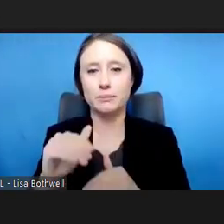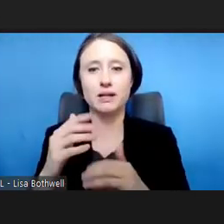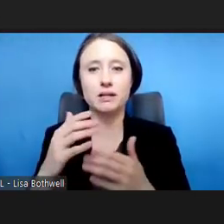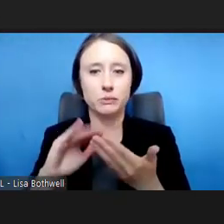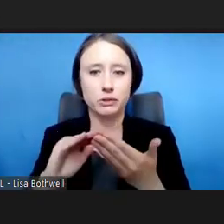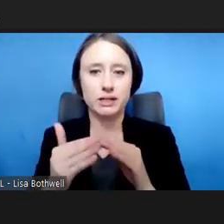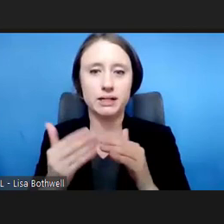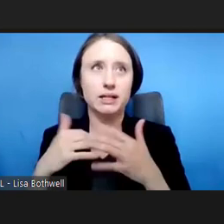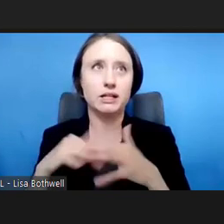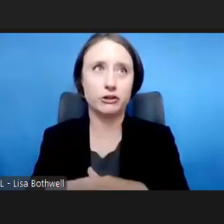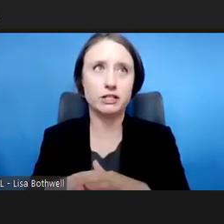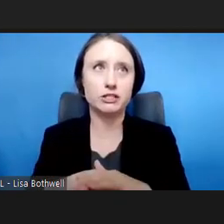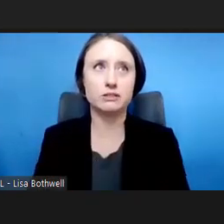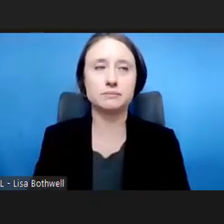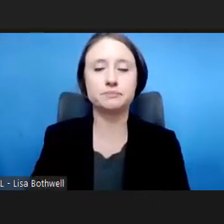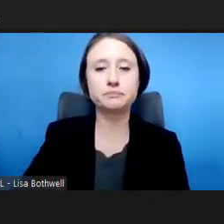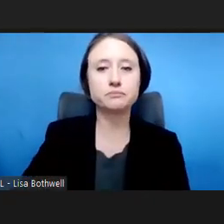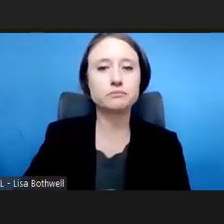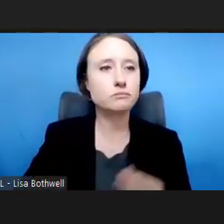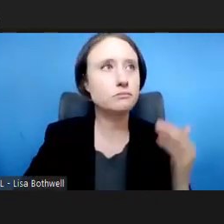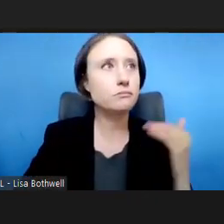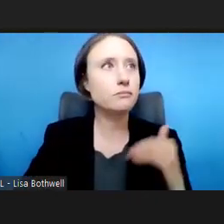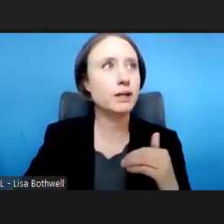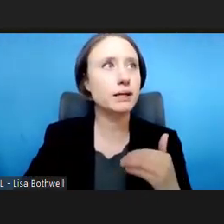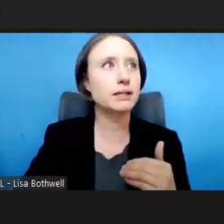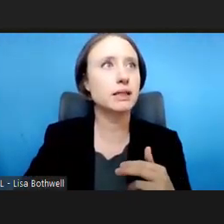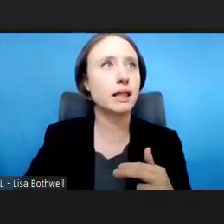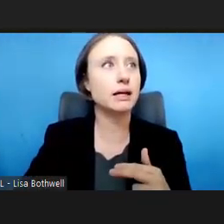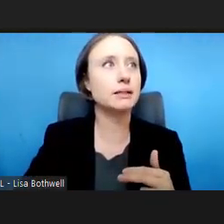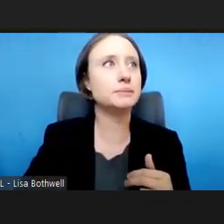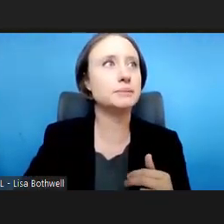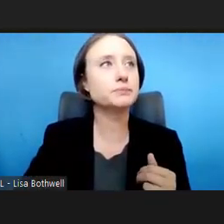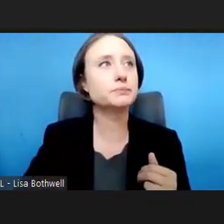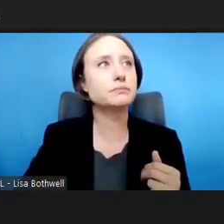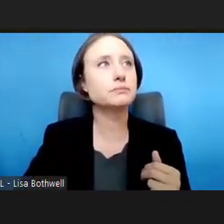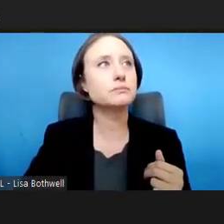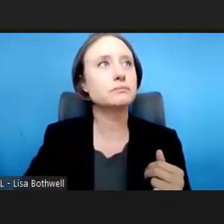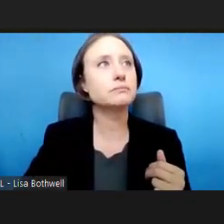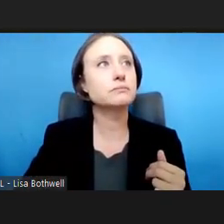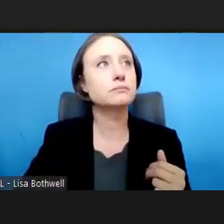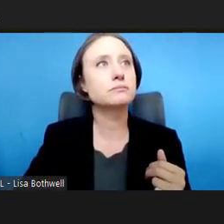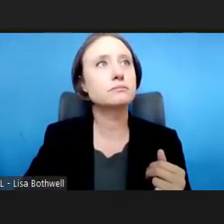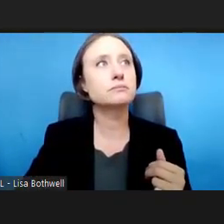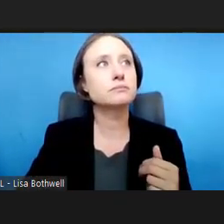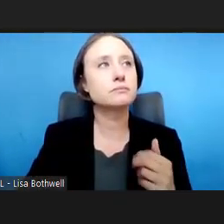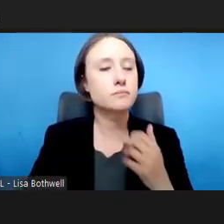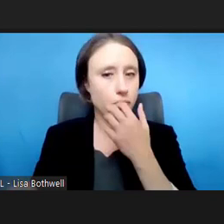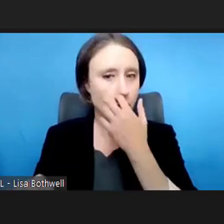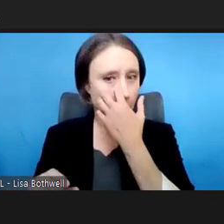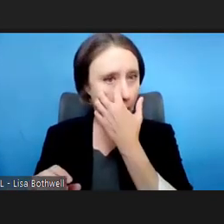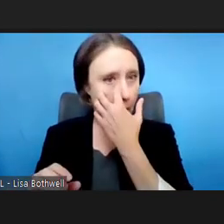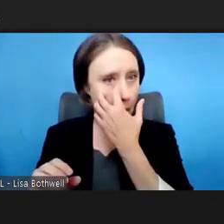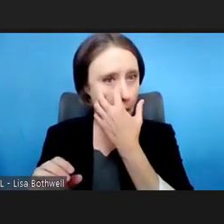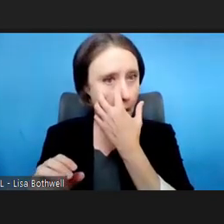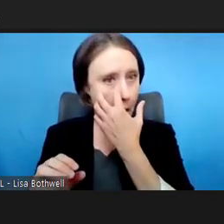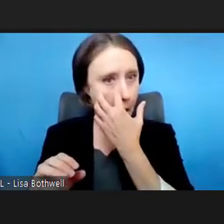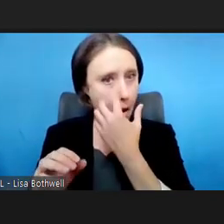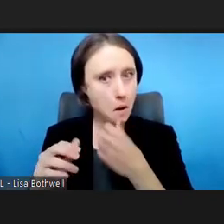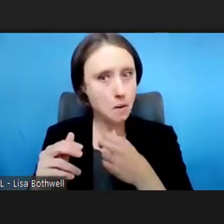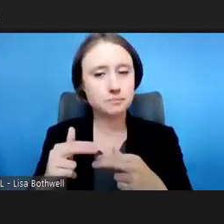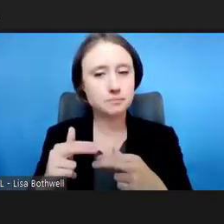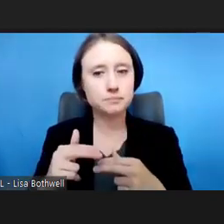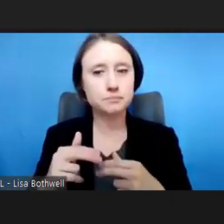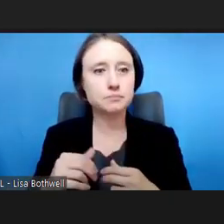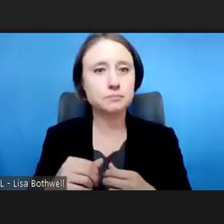to subsume or limit interaction with individuals or limit their community access and integration.